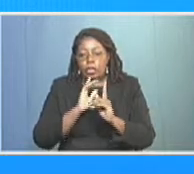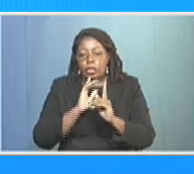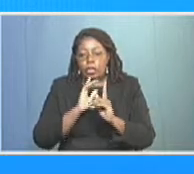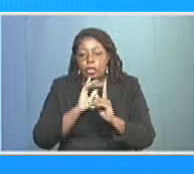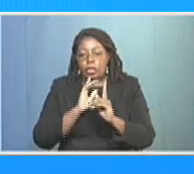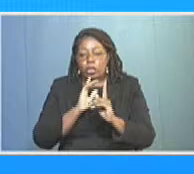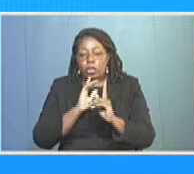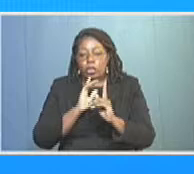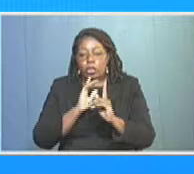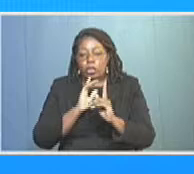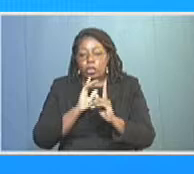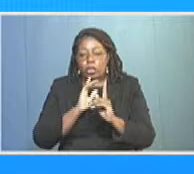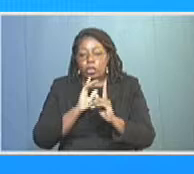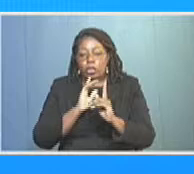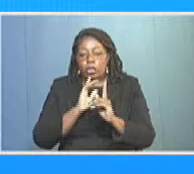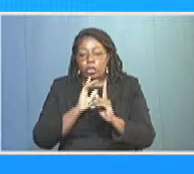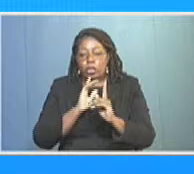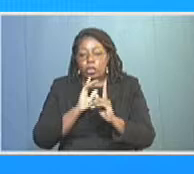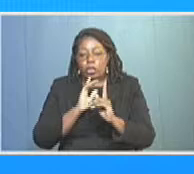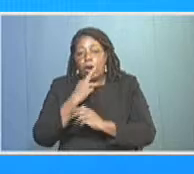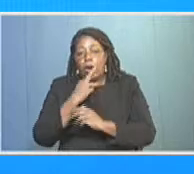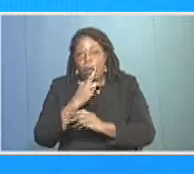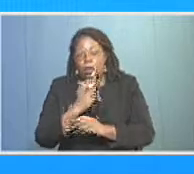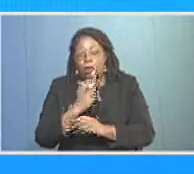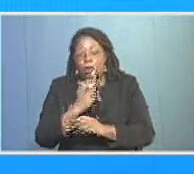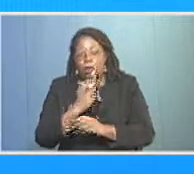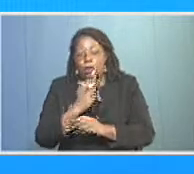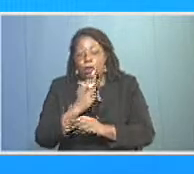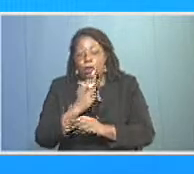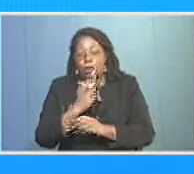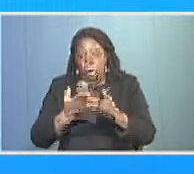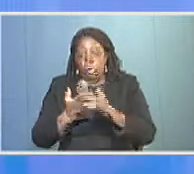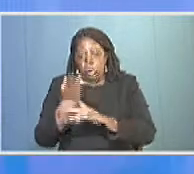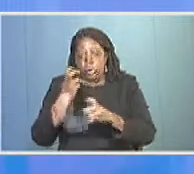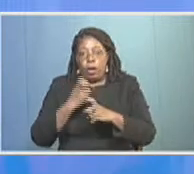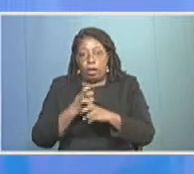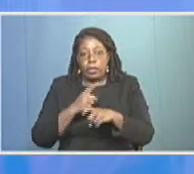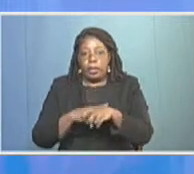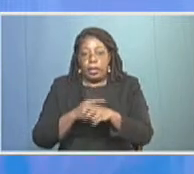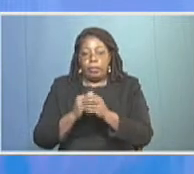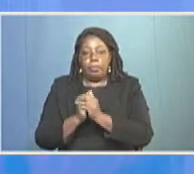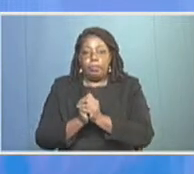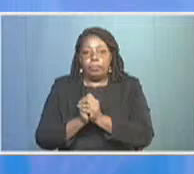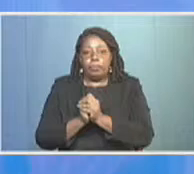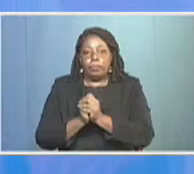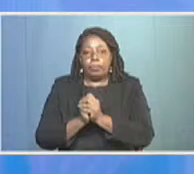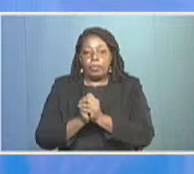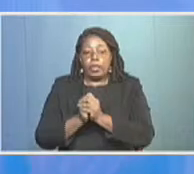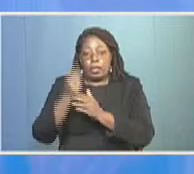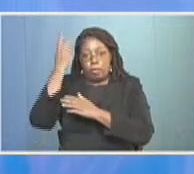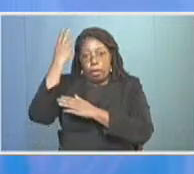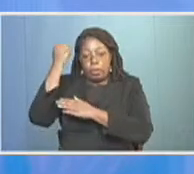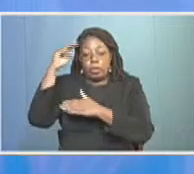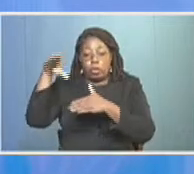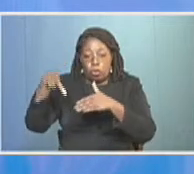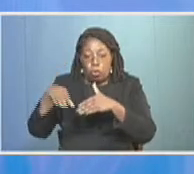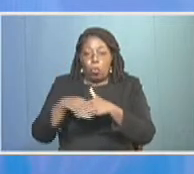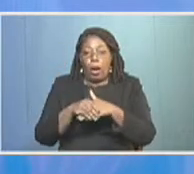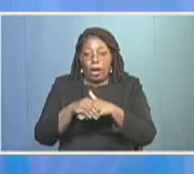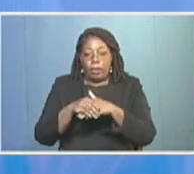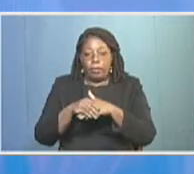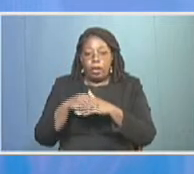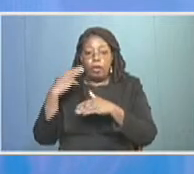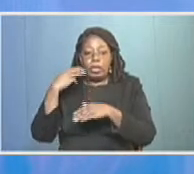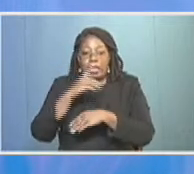in this during this difficult time. Meantime, the Prime Minister's wife, Anne-Marie